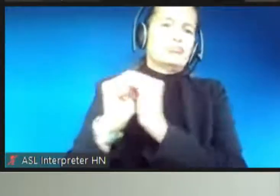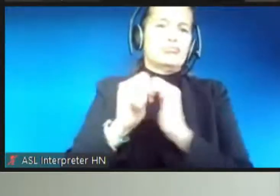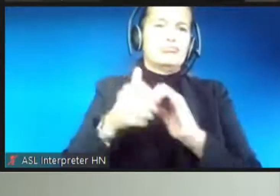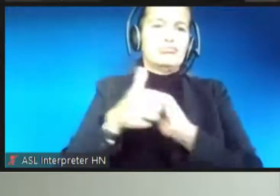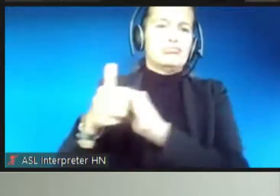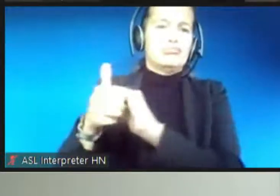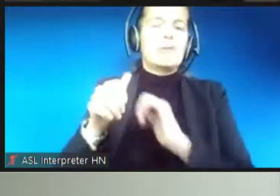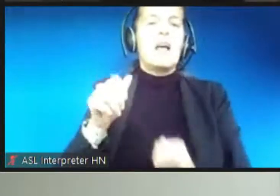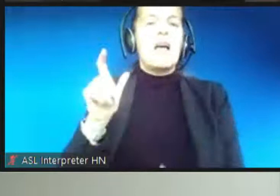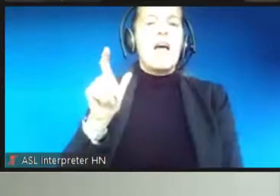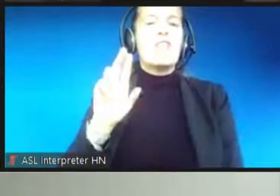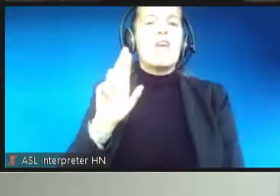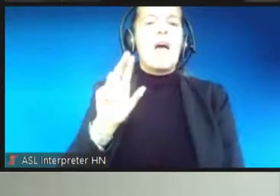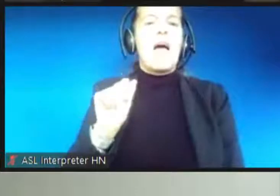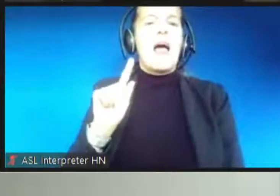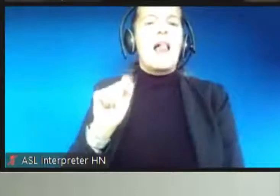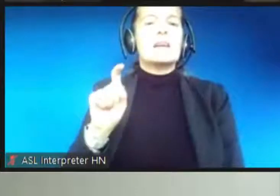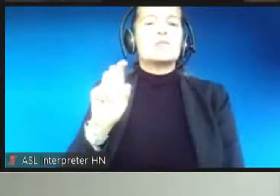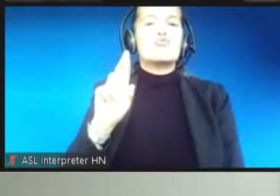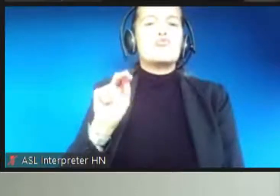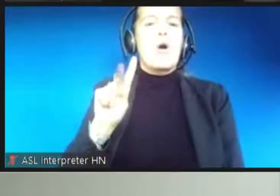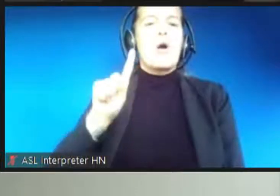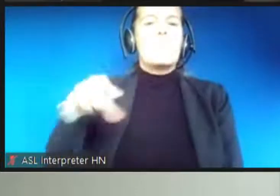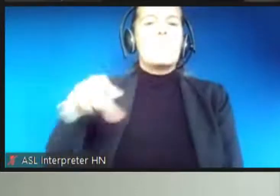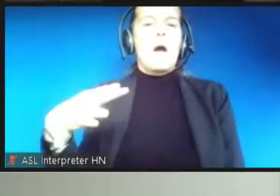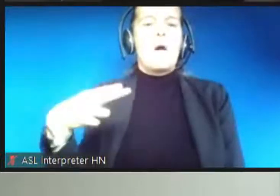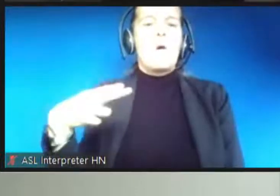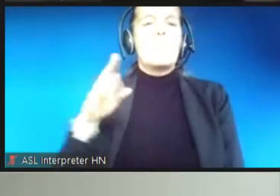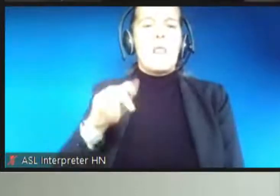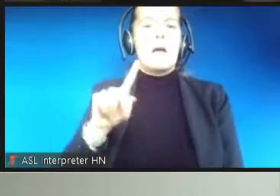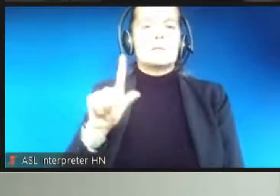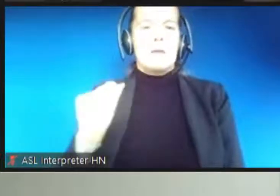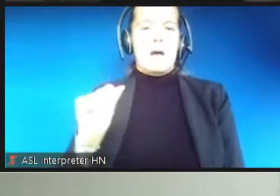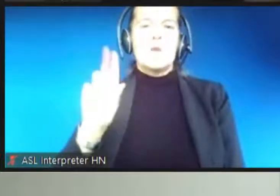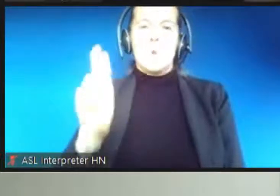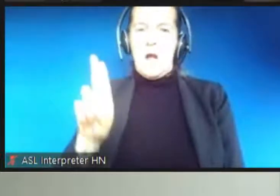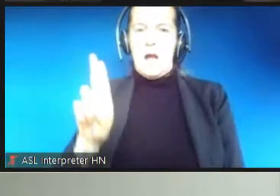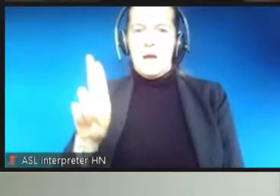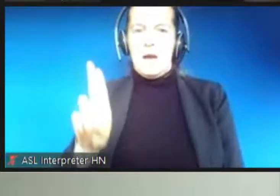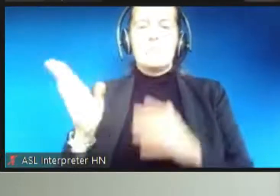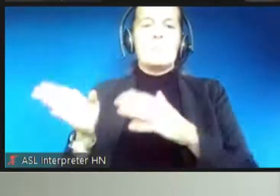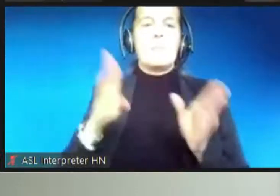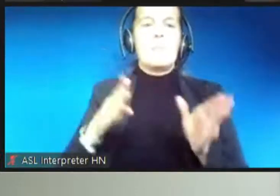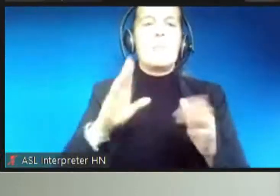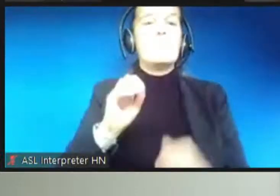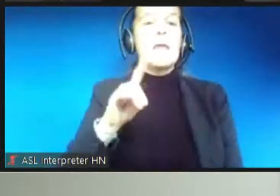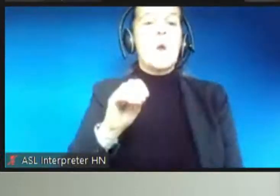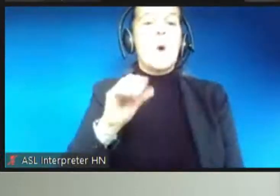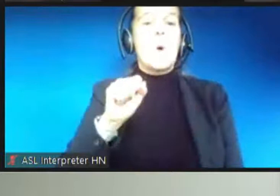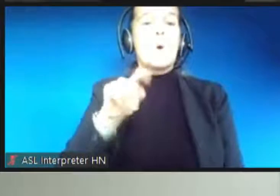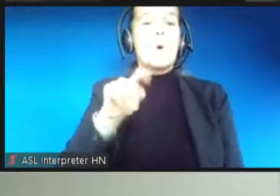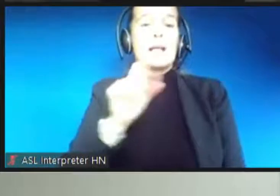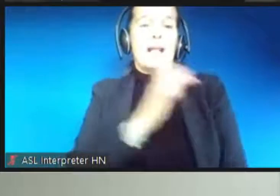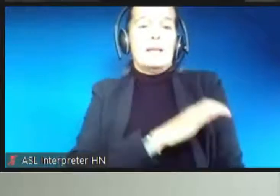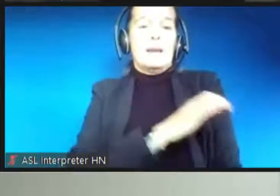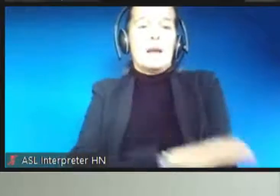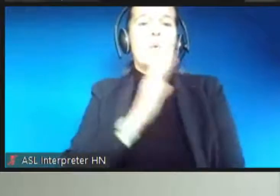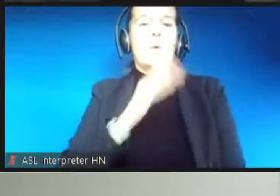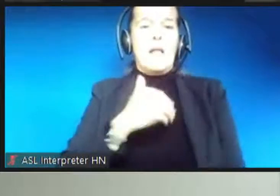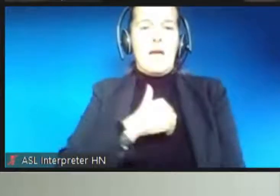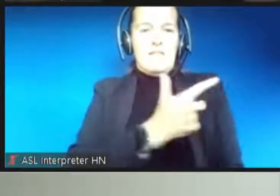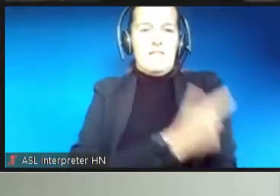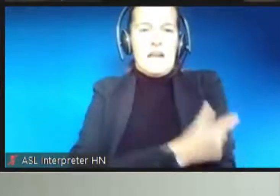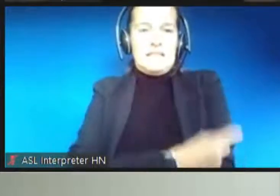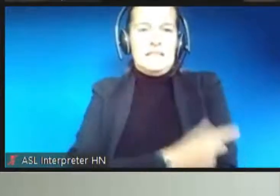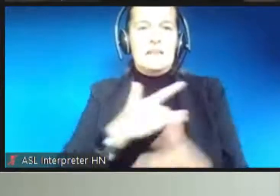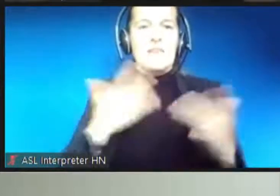Alex Rohrabau Plaza. And Mendocino Coast Clinic will be having a vaccine event